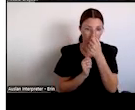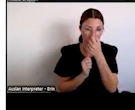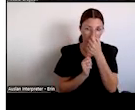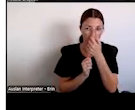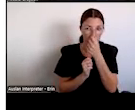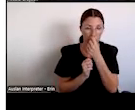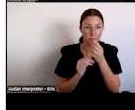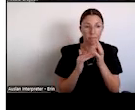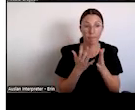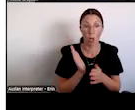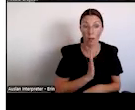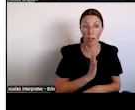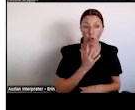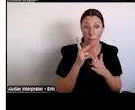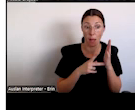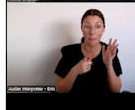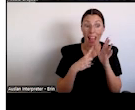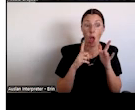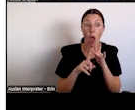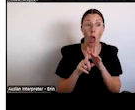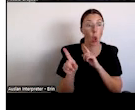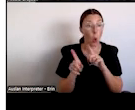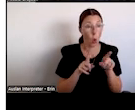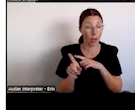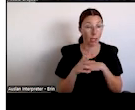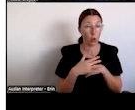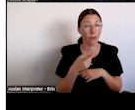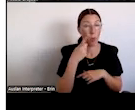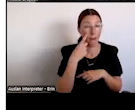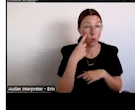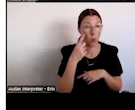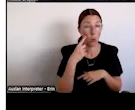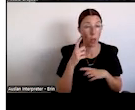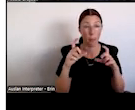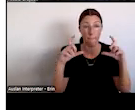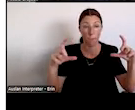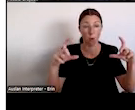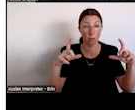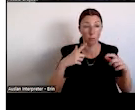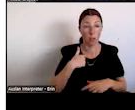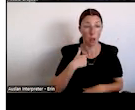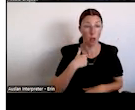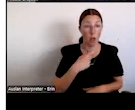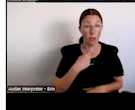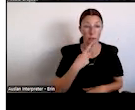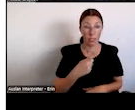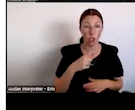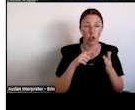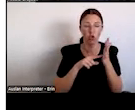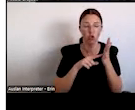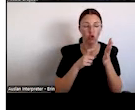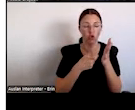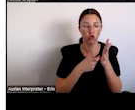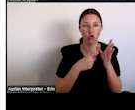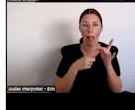part. AI is learning from it. So first, if you look at the box itself, I said train and in context. Let me explain